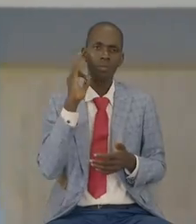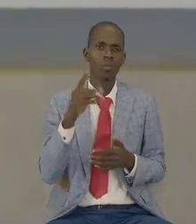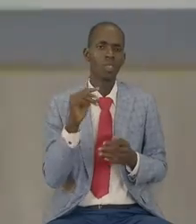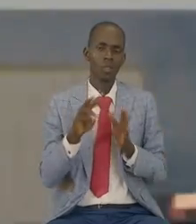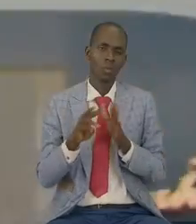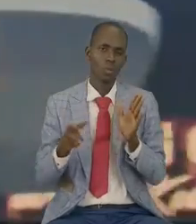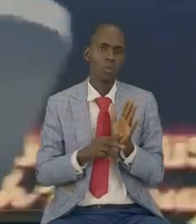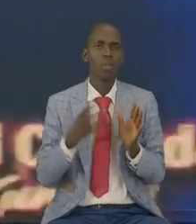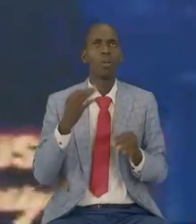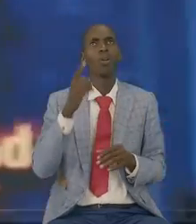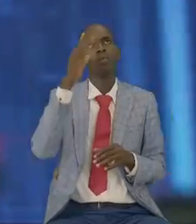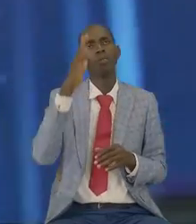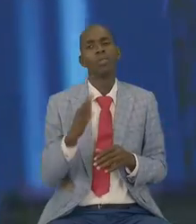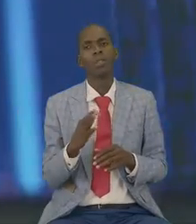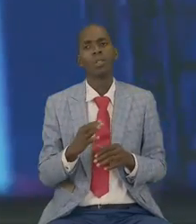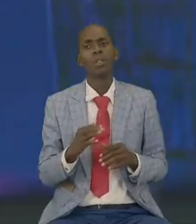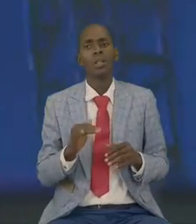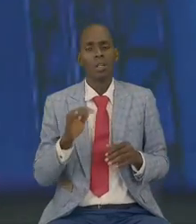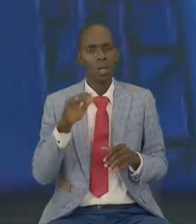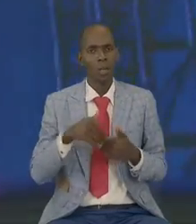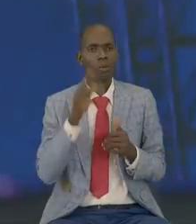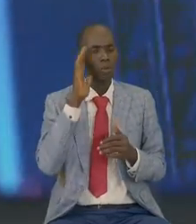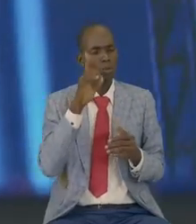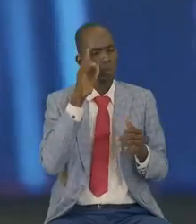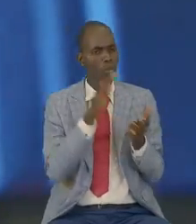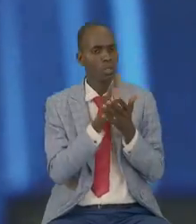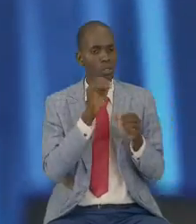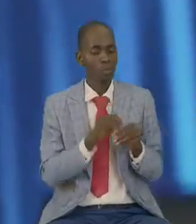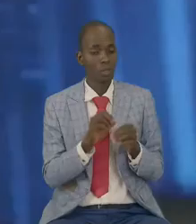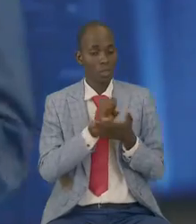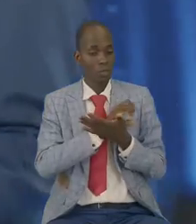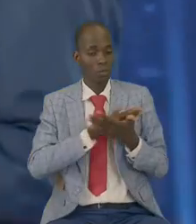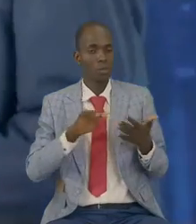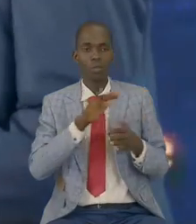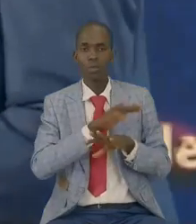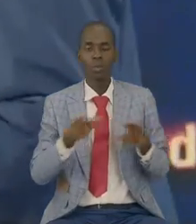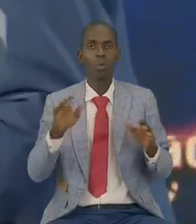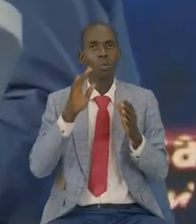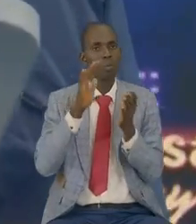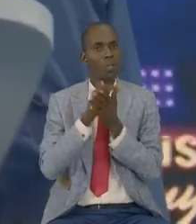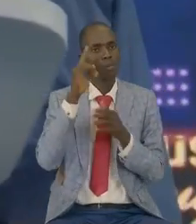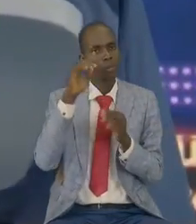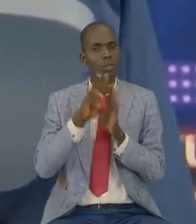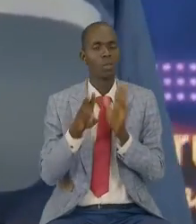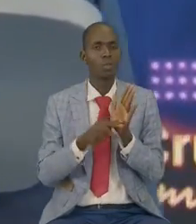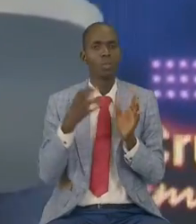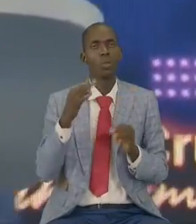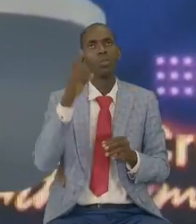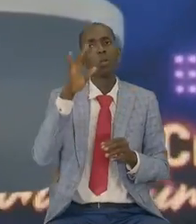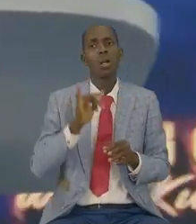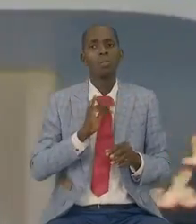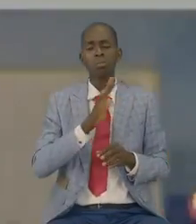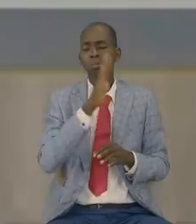don't believe in sanctification. You don't believe in the will of God. I don't ever dream that